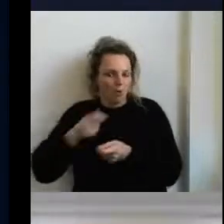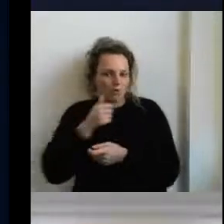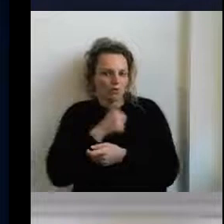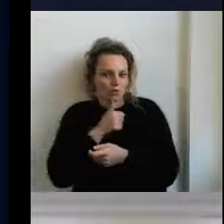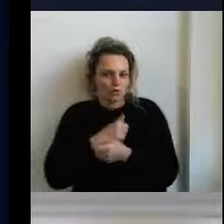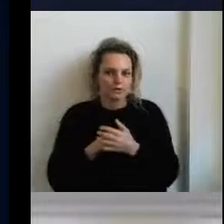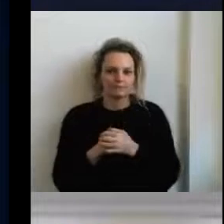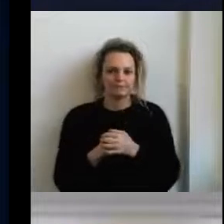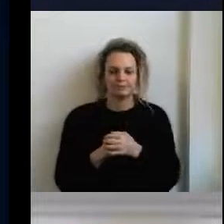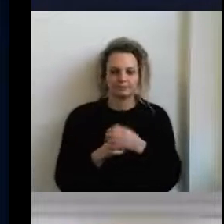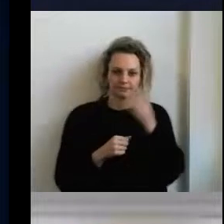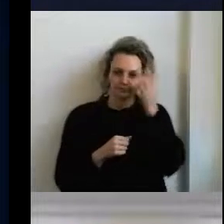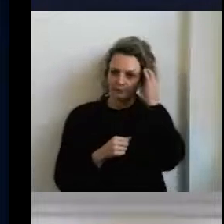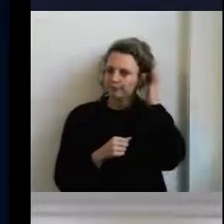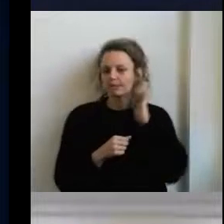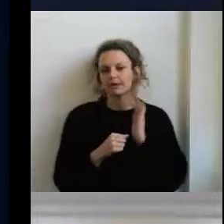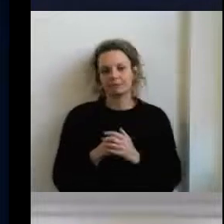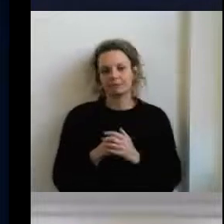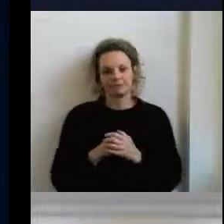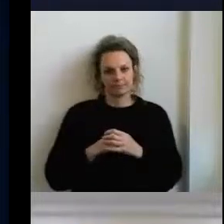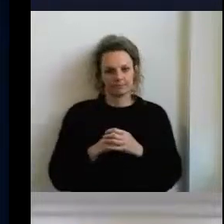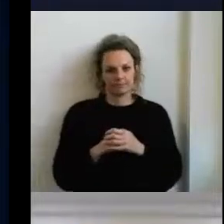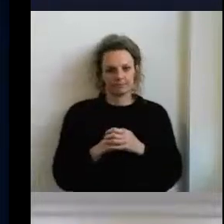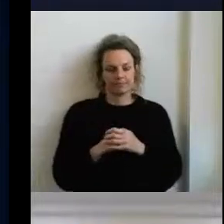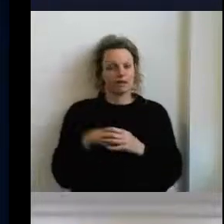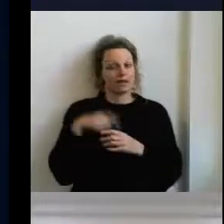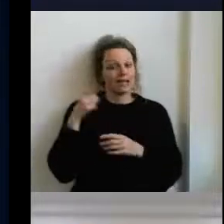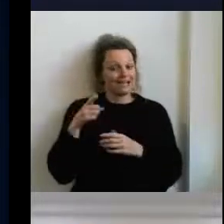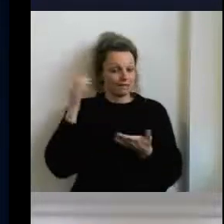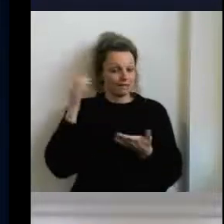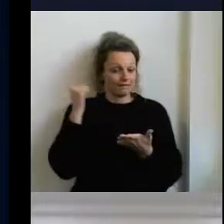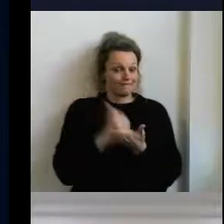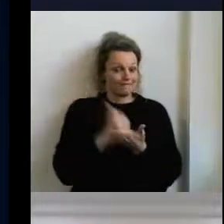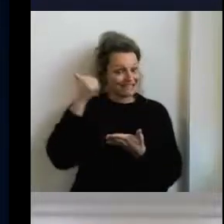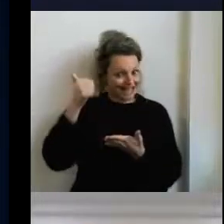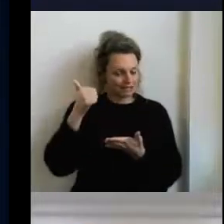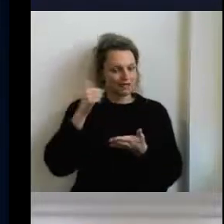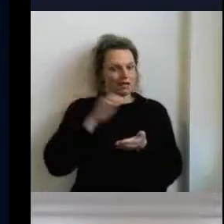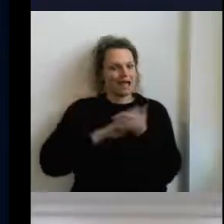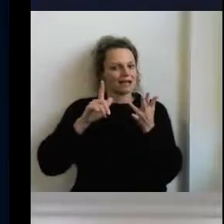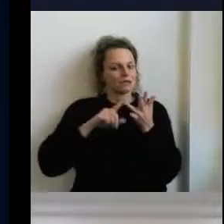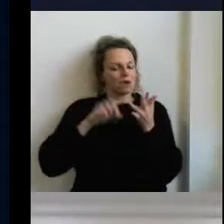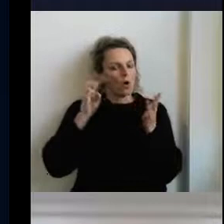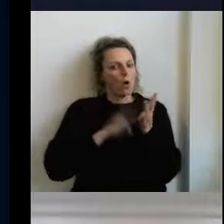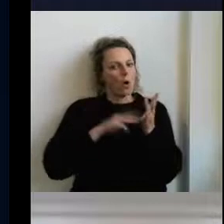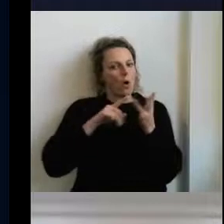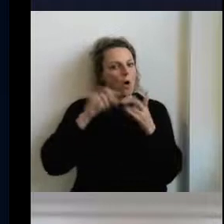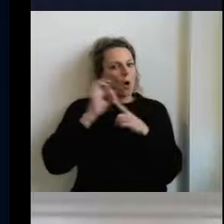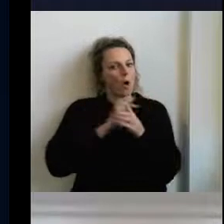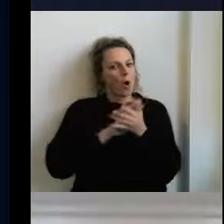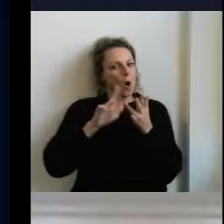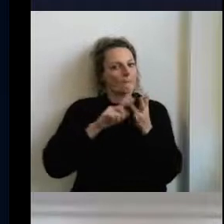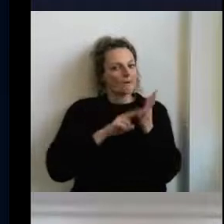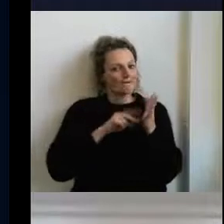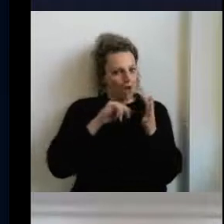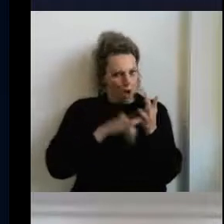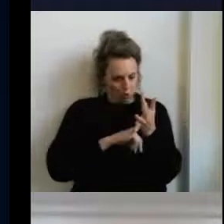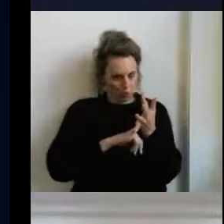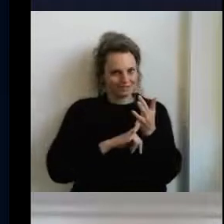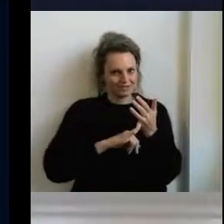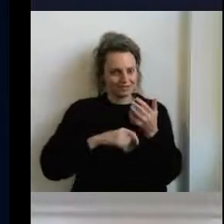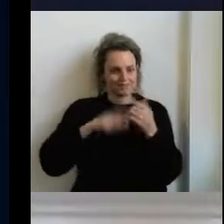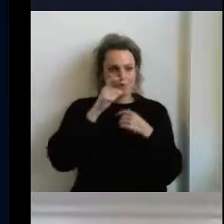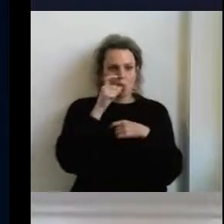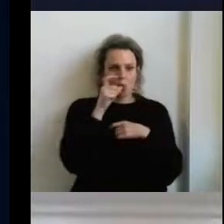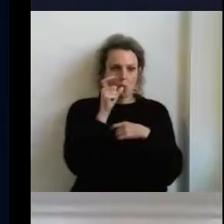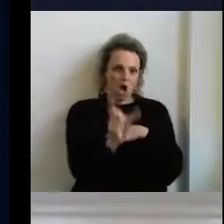too, is it's really good at homophones. So like when we hear speech, you know, no matter what screen reader it is that you're